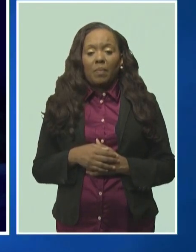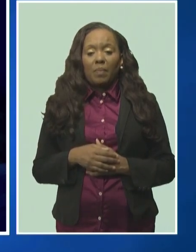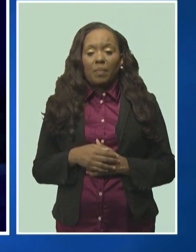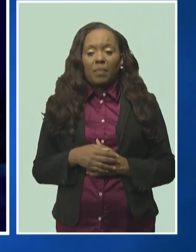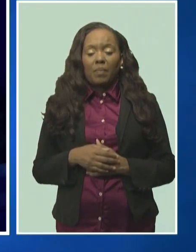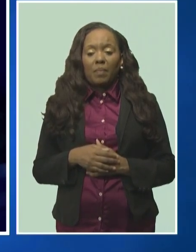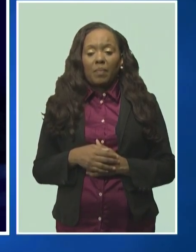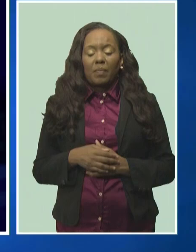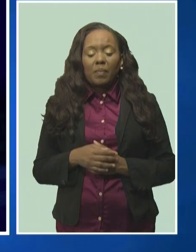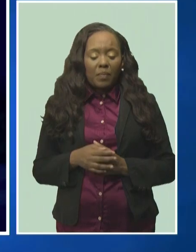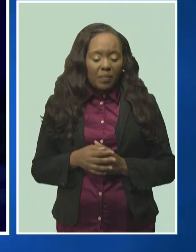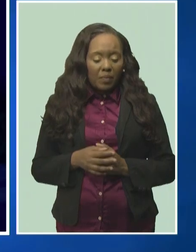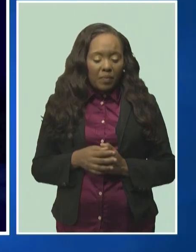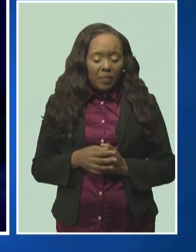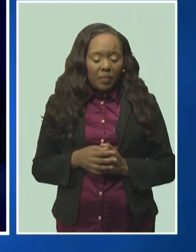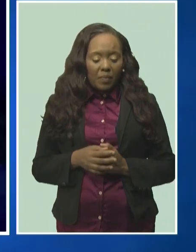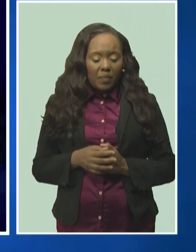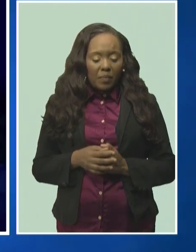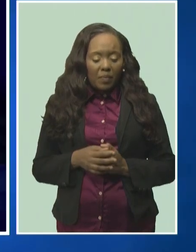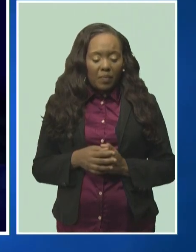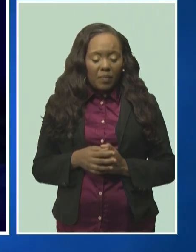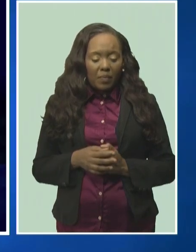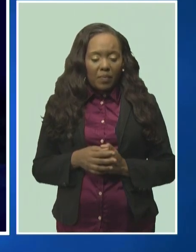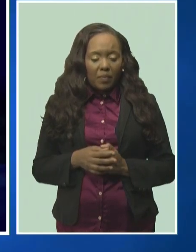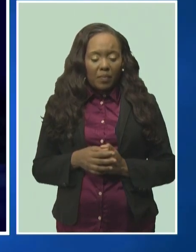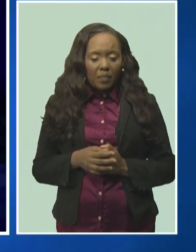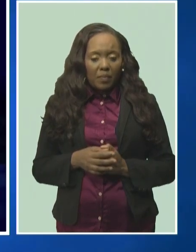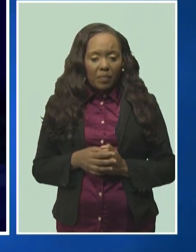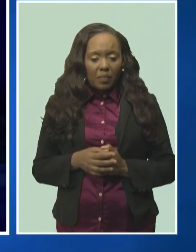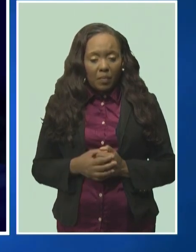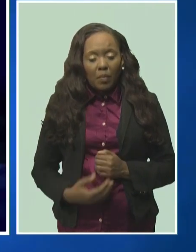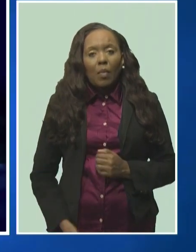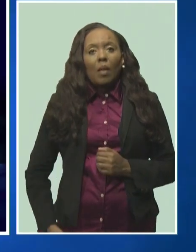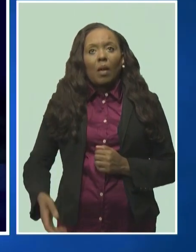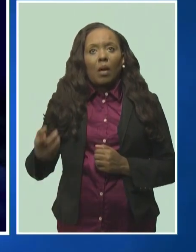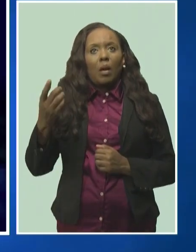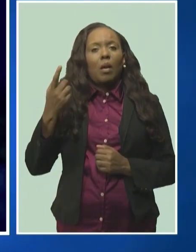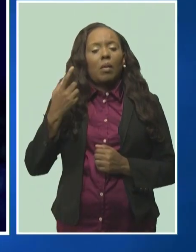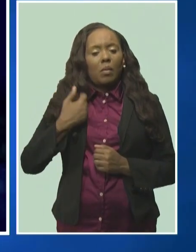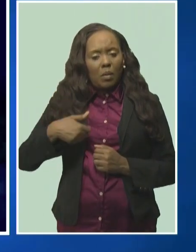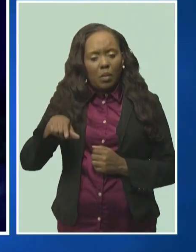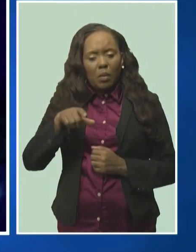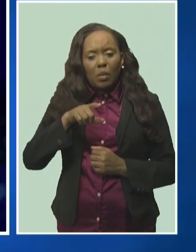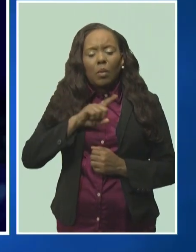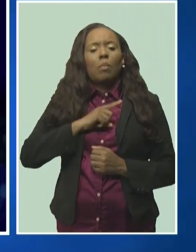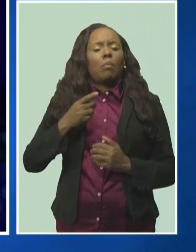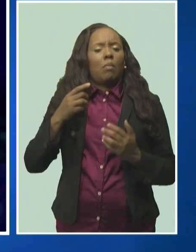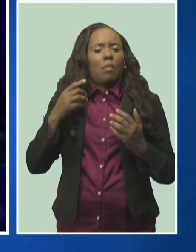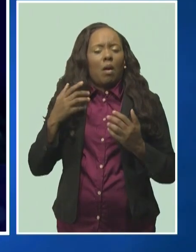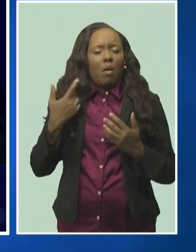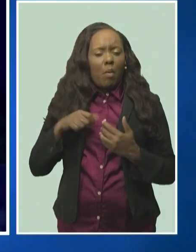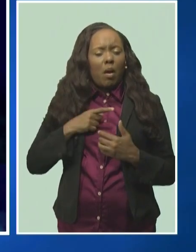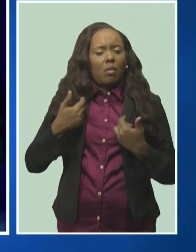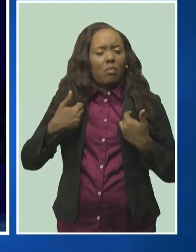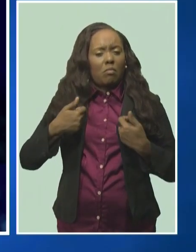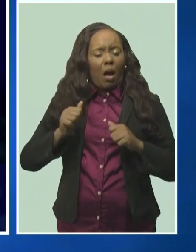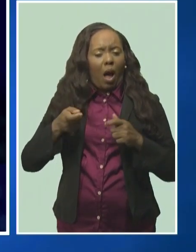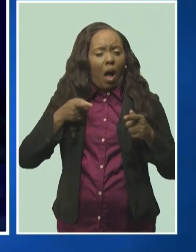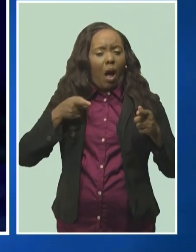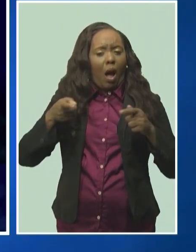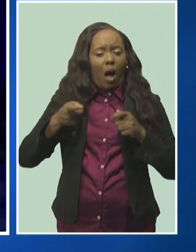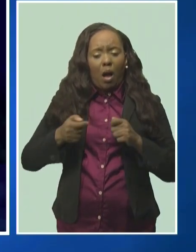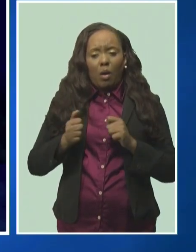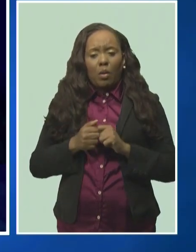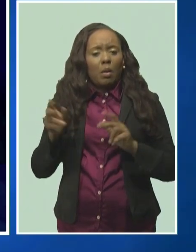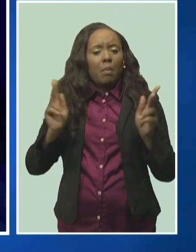on an old breach that has already been previously communicated directly to the affected